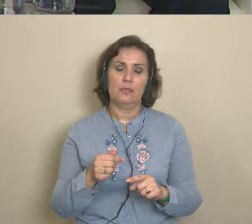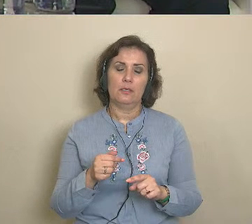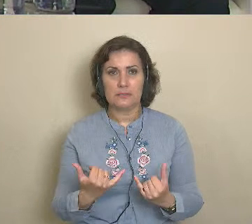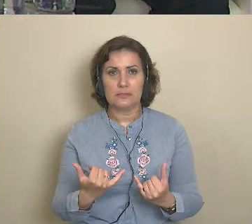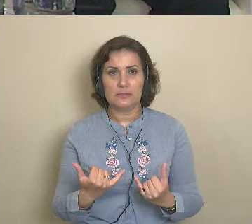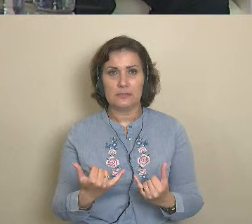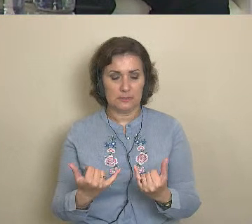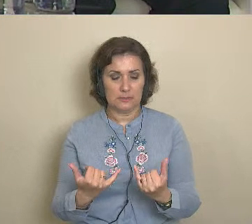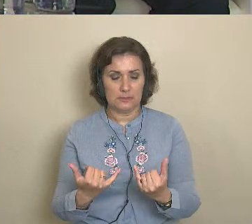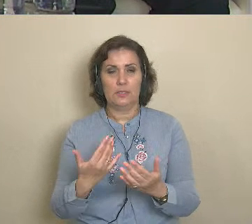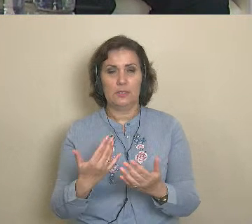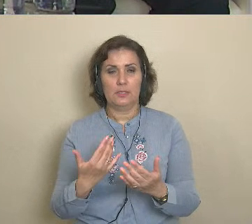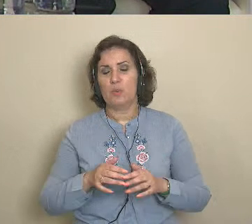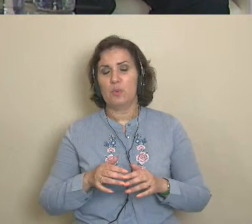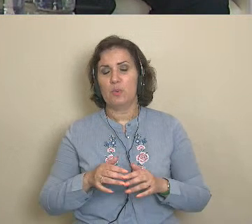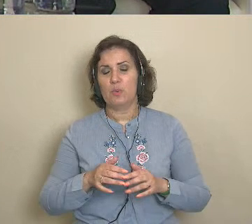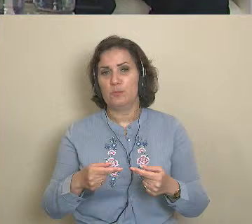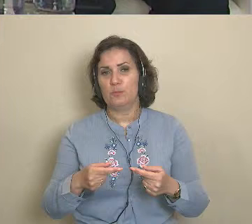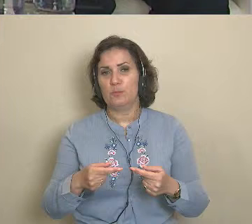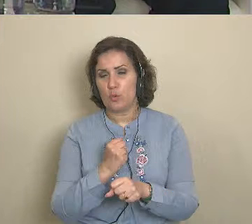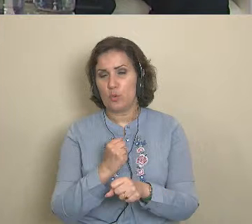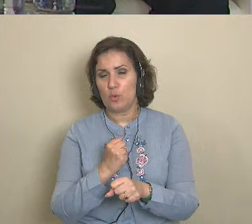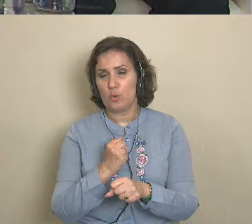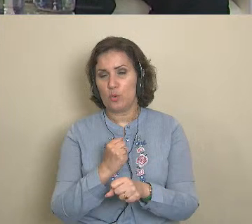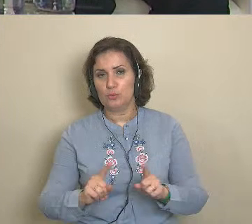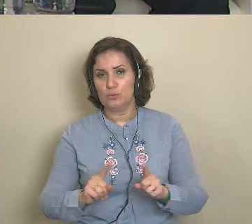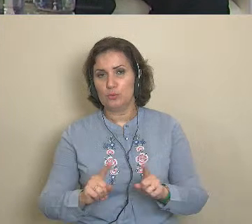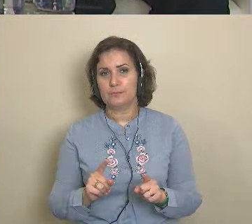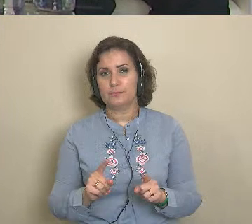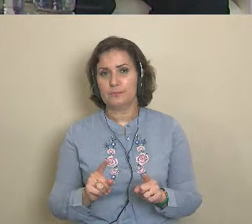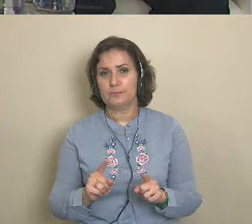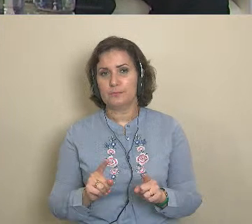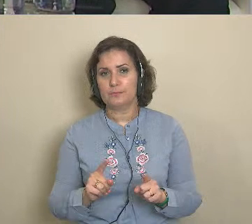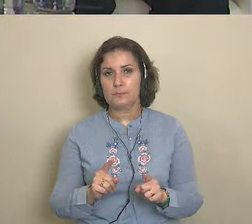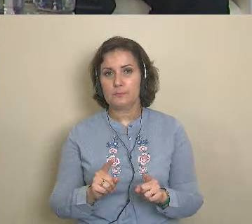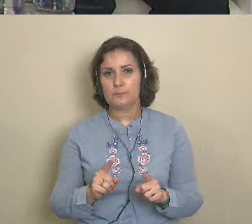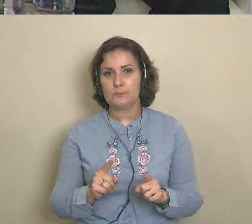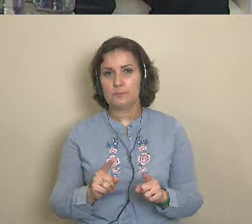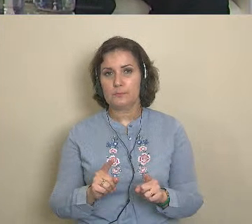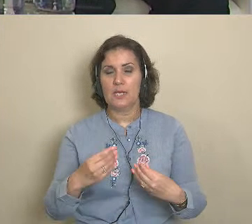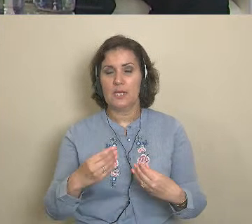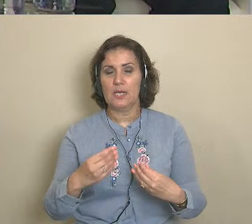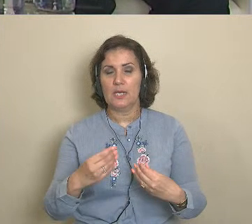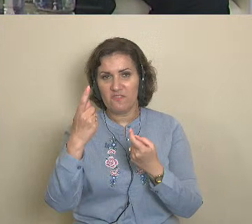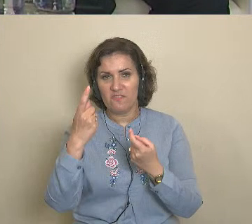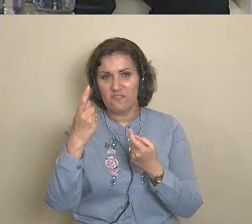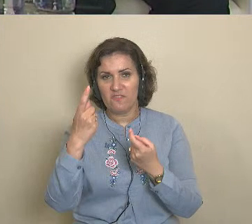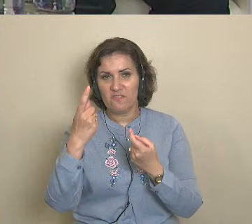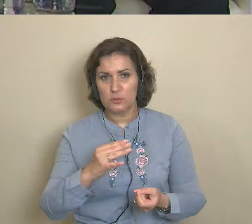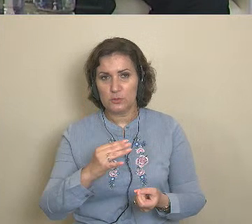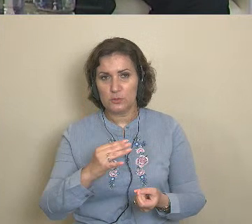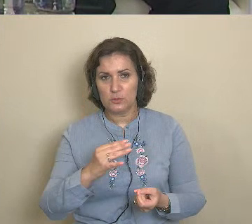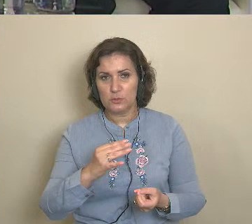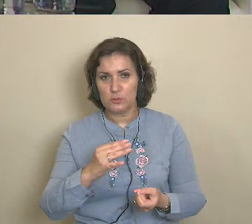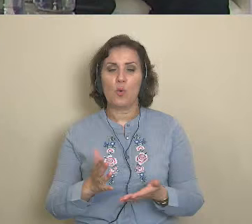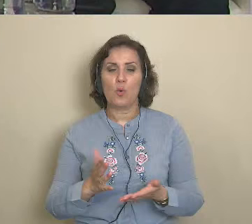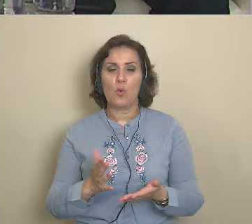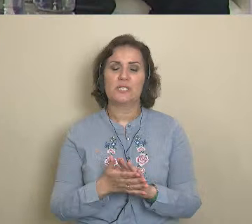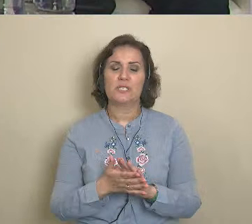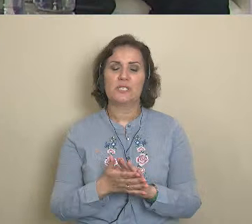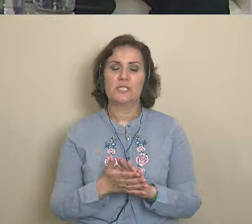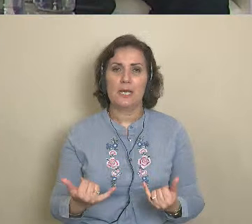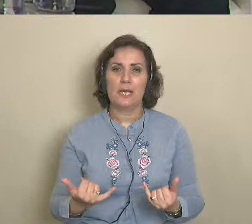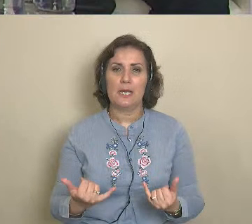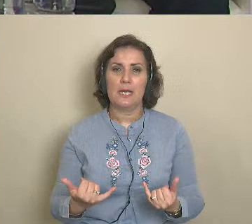boxes and those cabins and things like that. They are working on providing us the information in